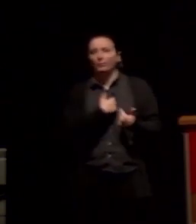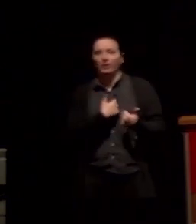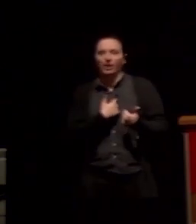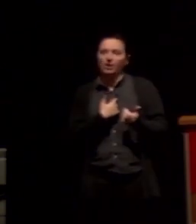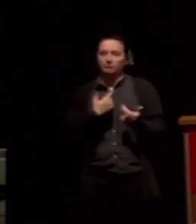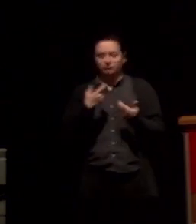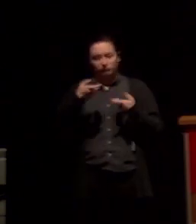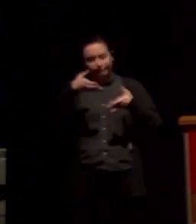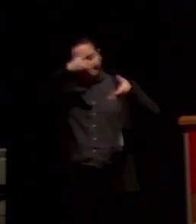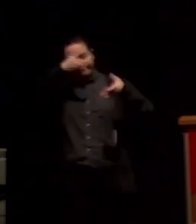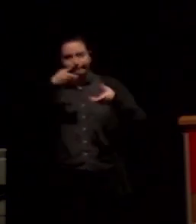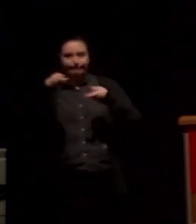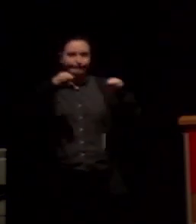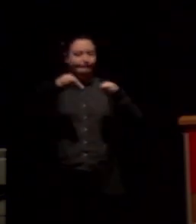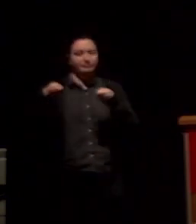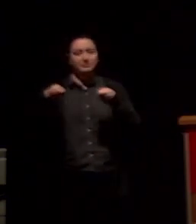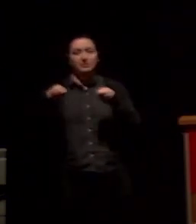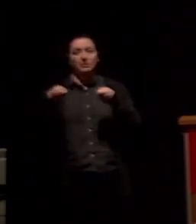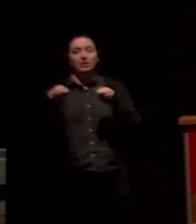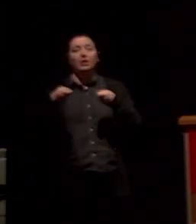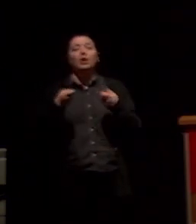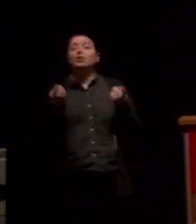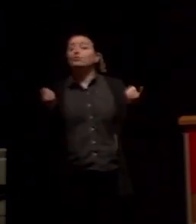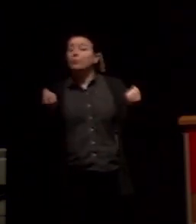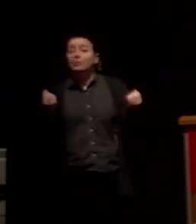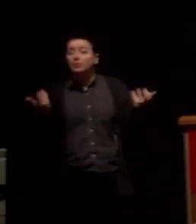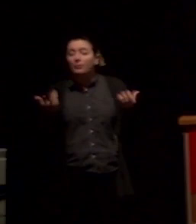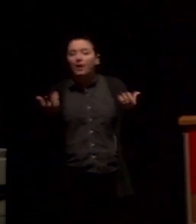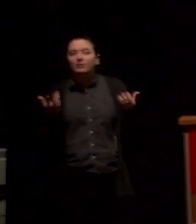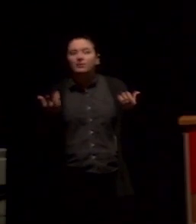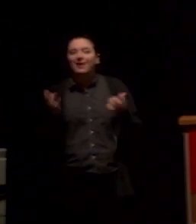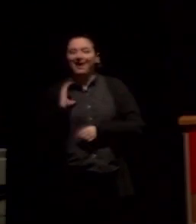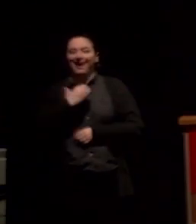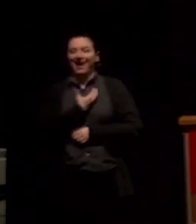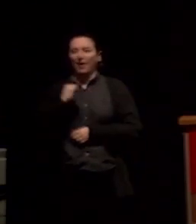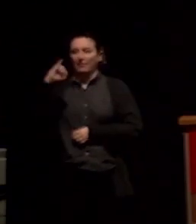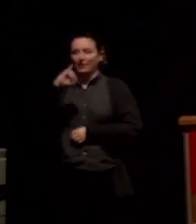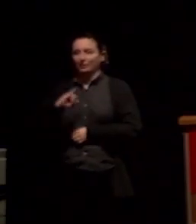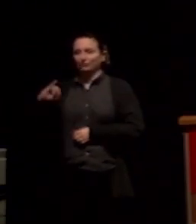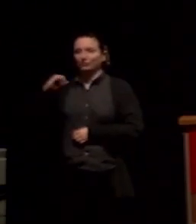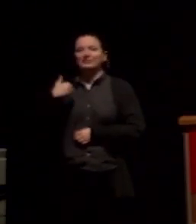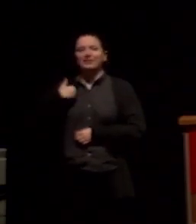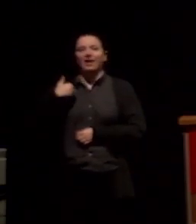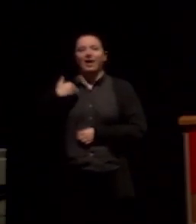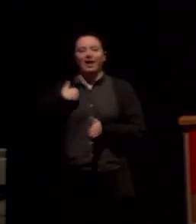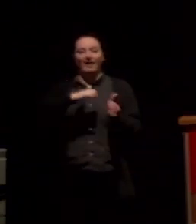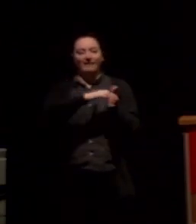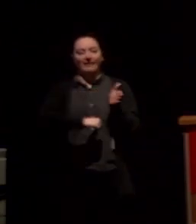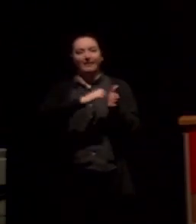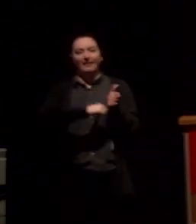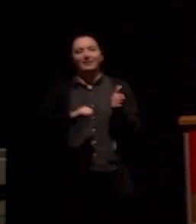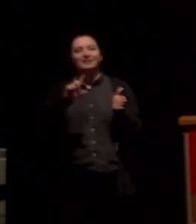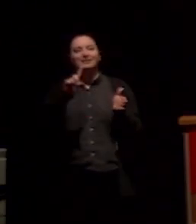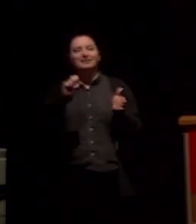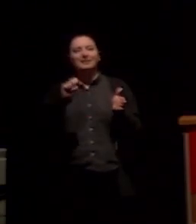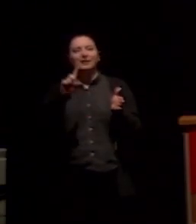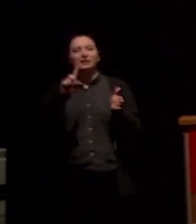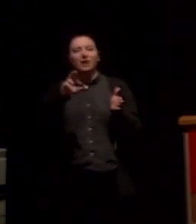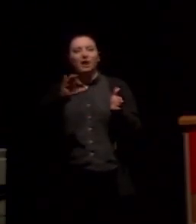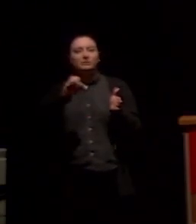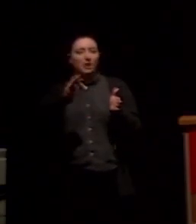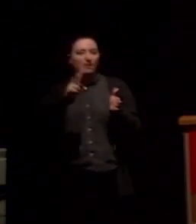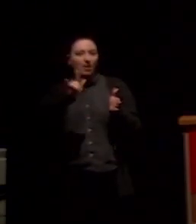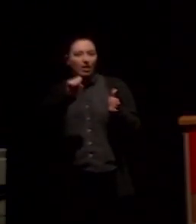too. One, our insurance plan has a $500 deductible. So we have committed to making sure that it's not unaffordable, and